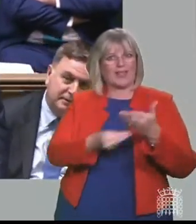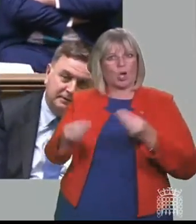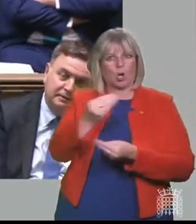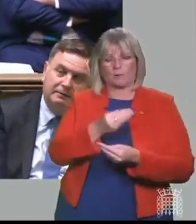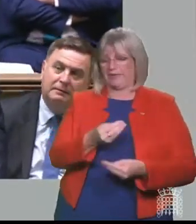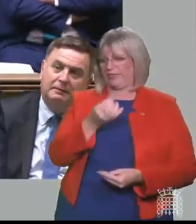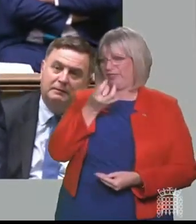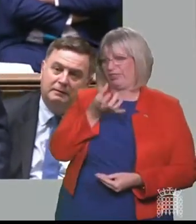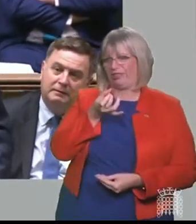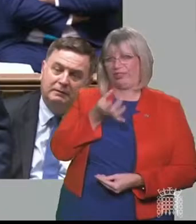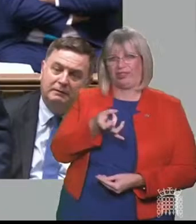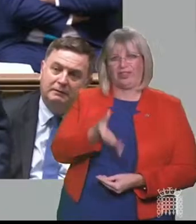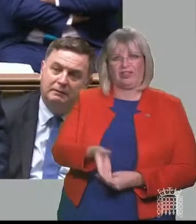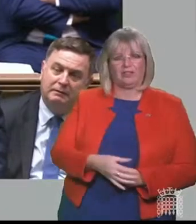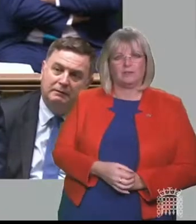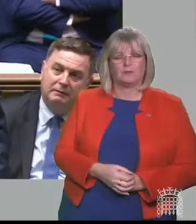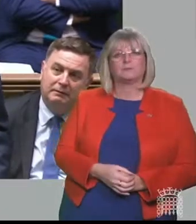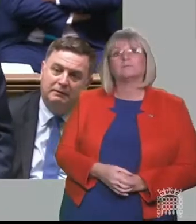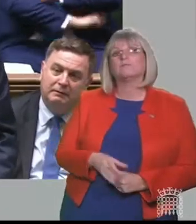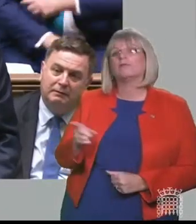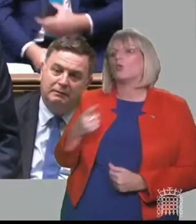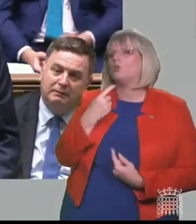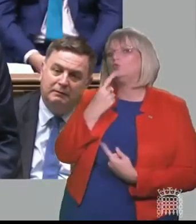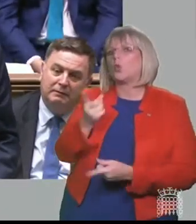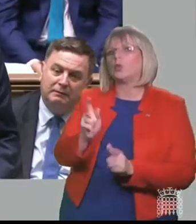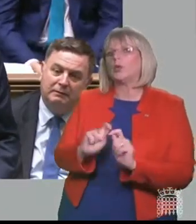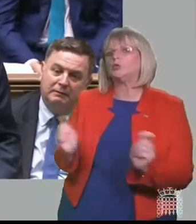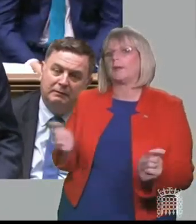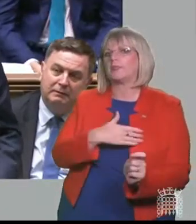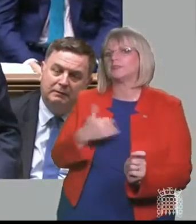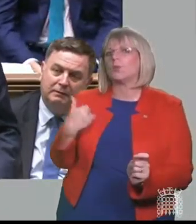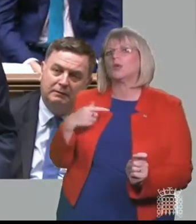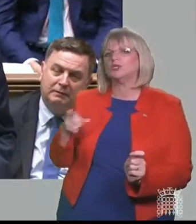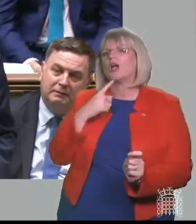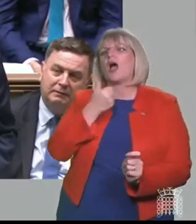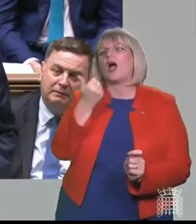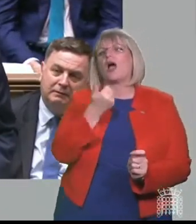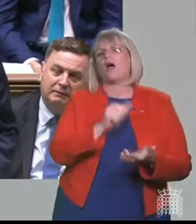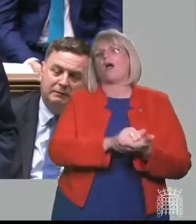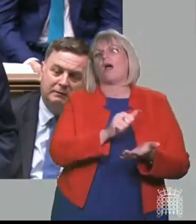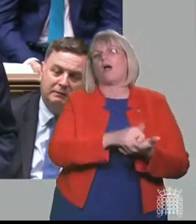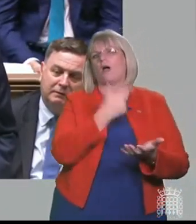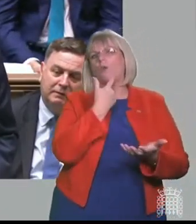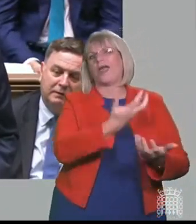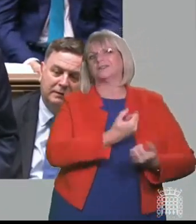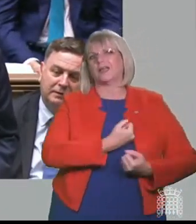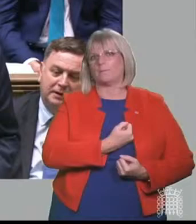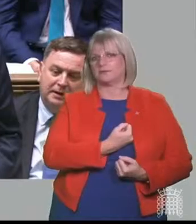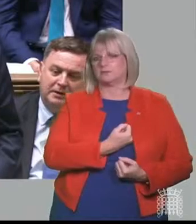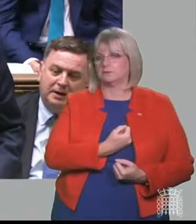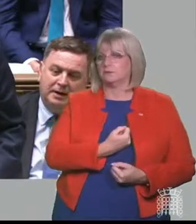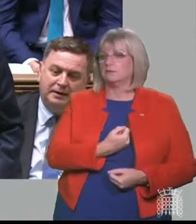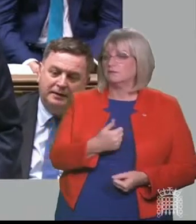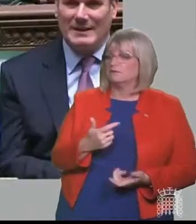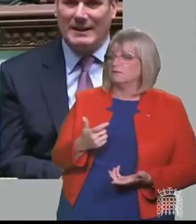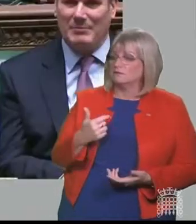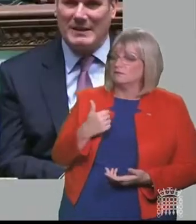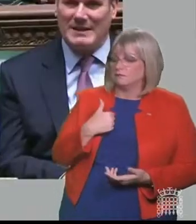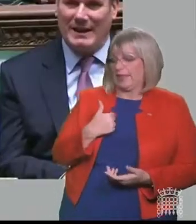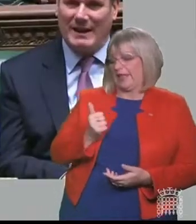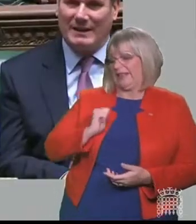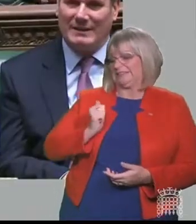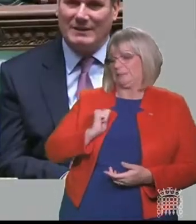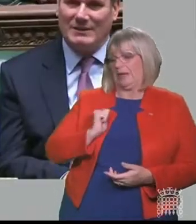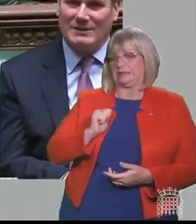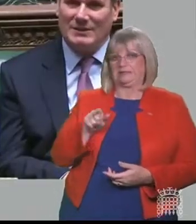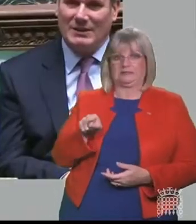She tells the papers this morning that she will accept these measures, as you would expect from a copy-and-paste Shadow Chancellor. And